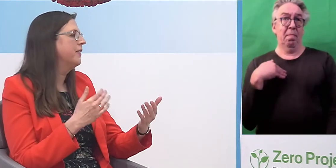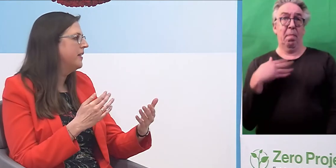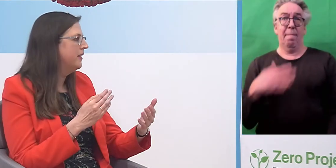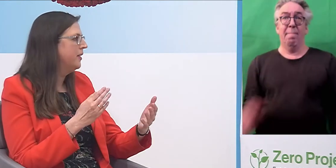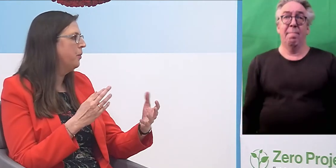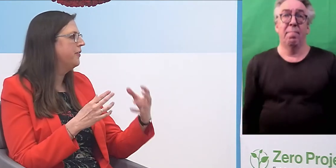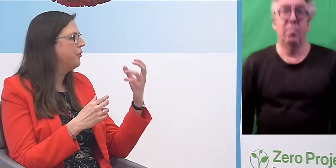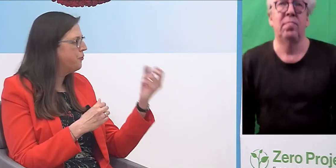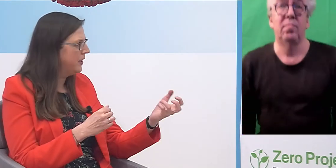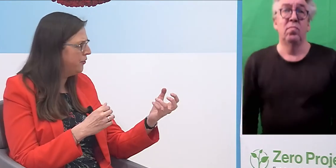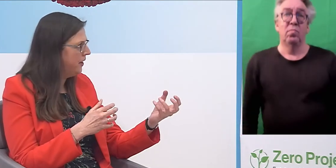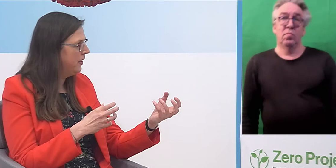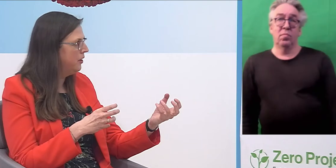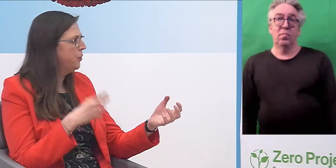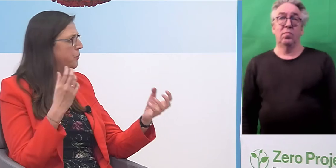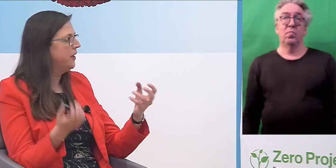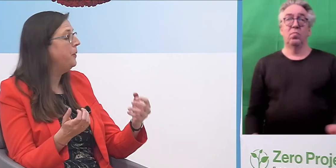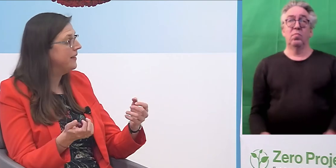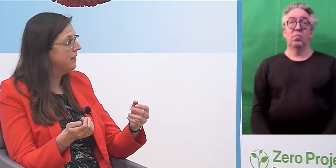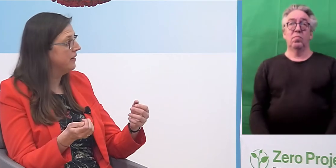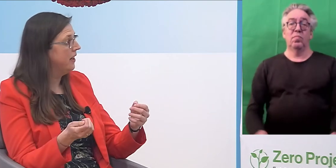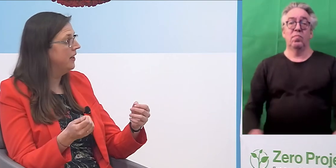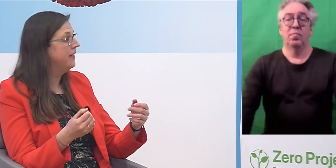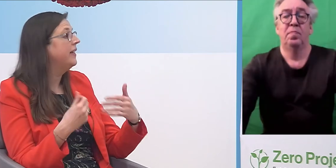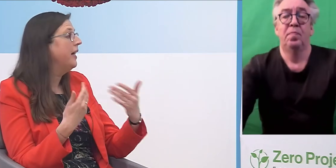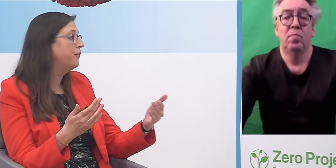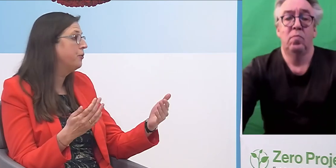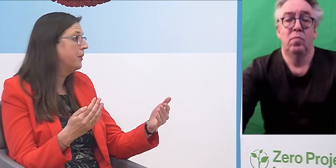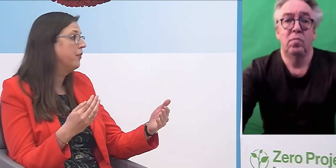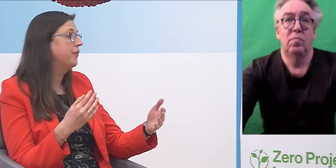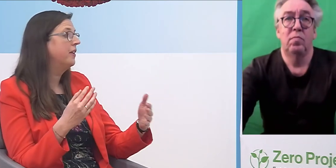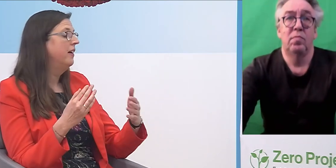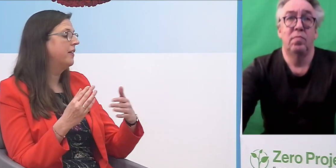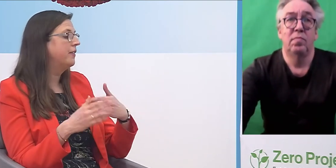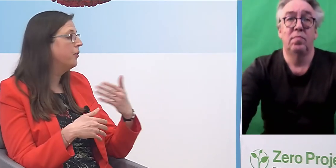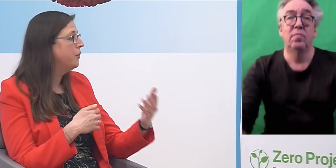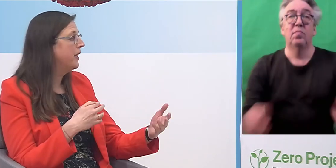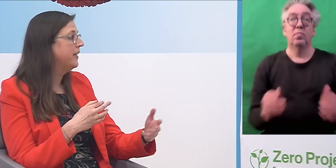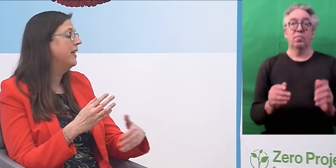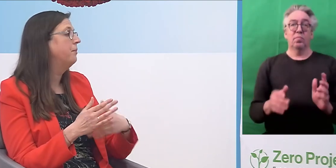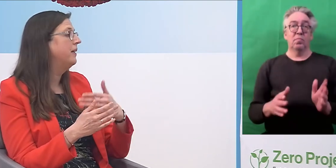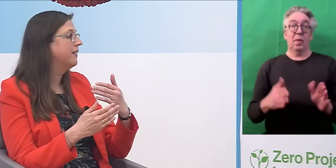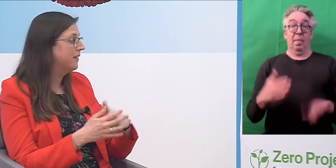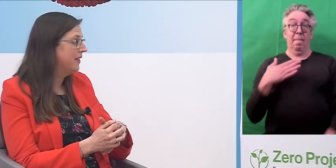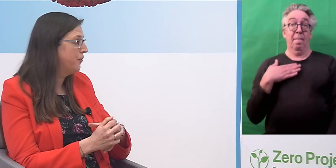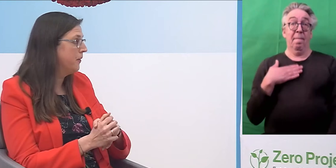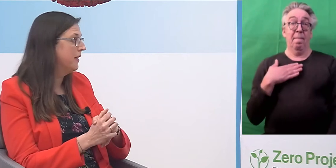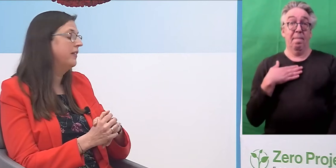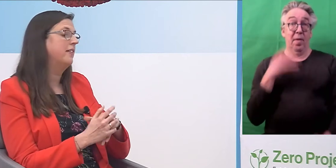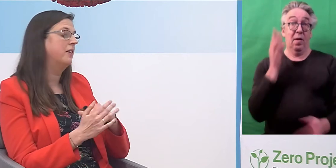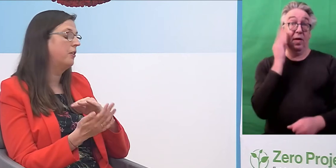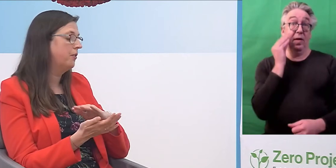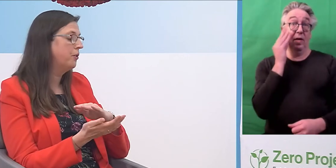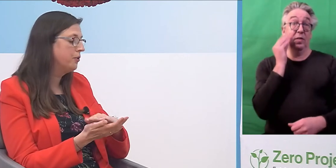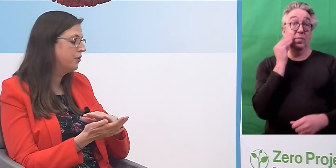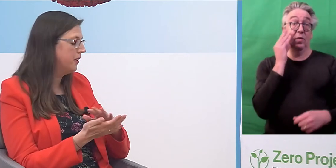big understanding what their strengths are and what their weaknesses are. And they have to, because that's the only way they can be successful. And